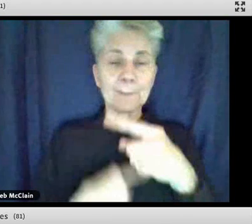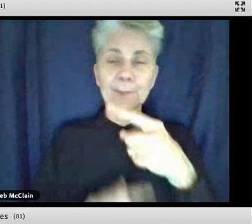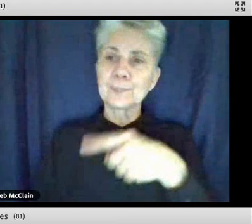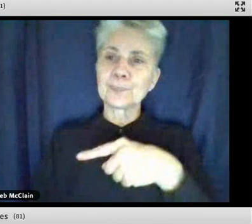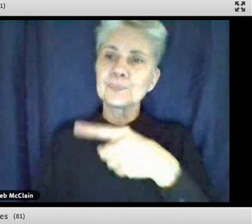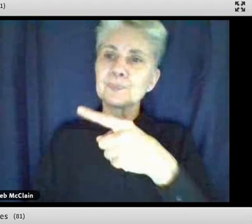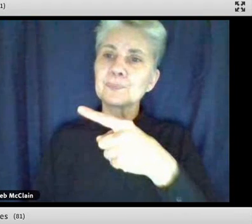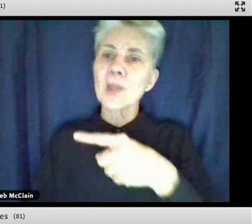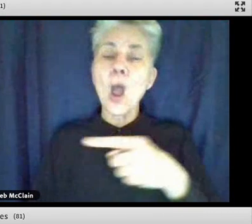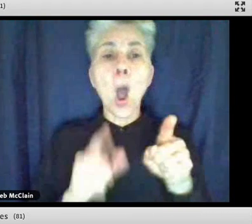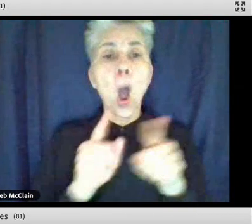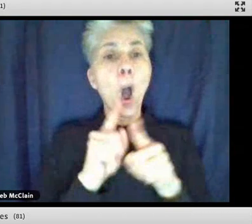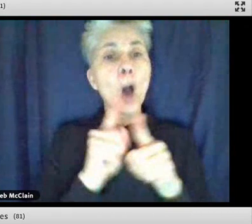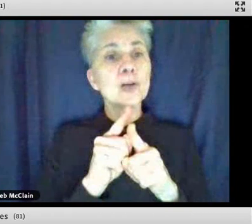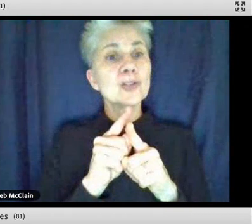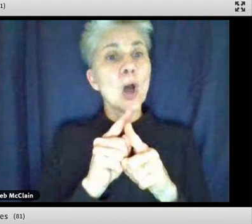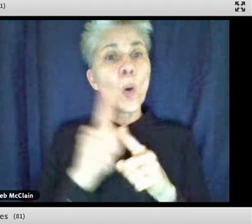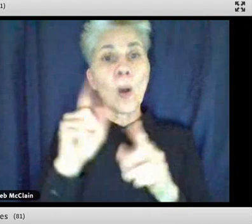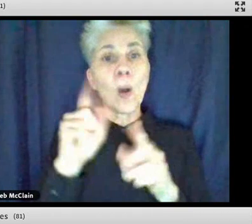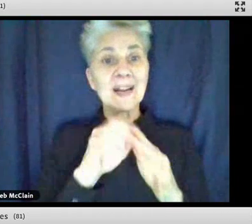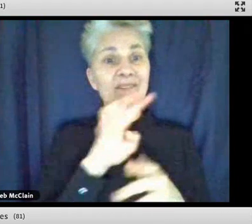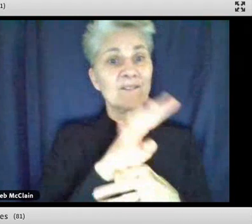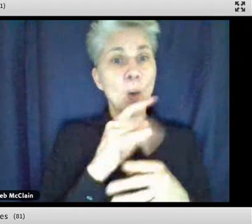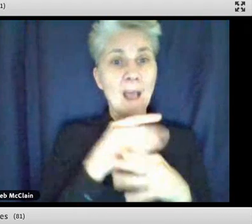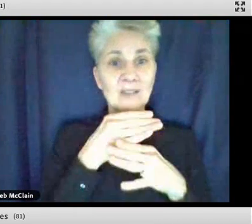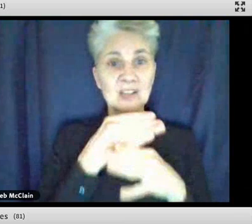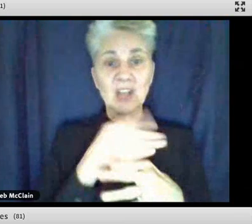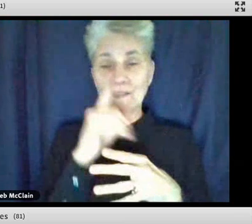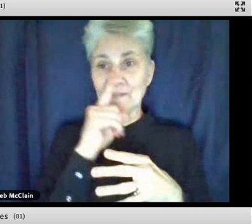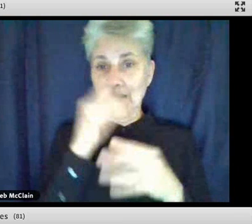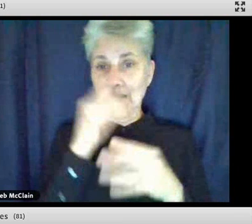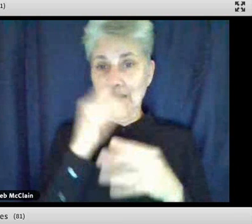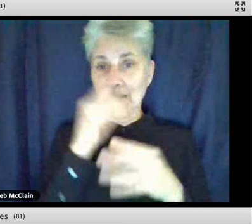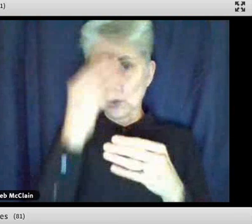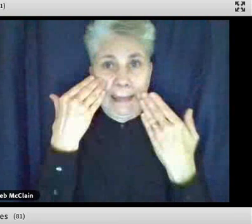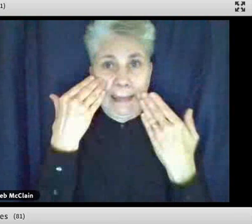in 4 have shared fake news, whether they realized it or not.